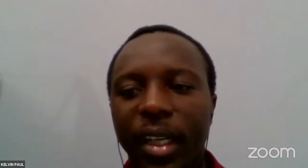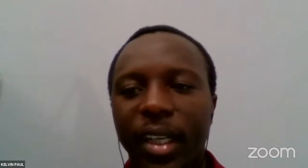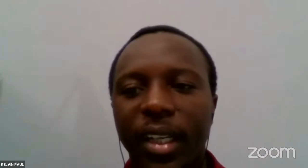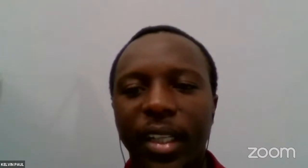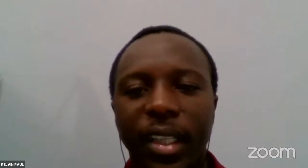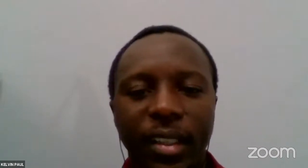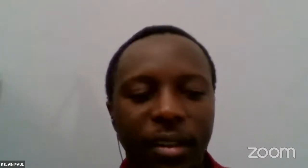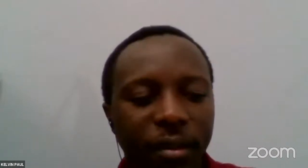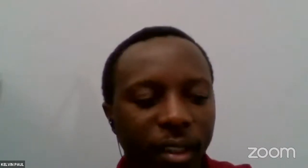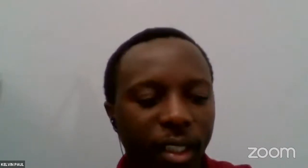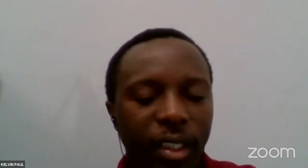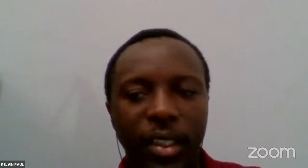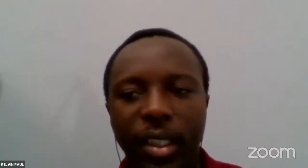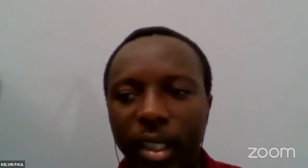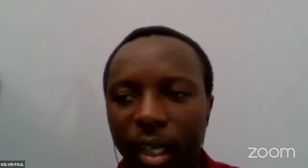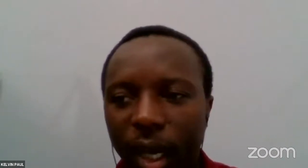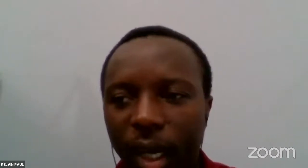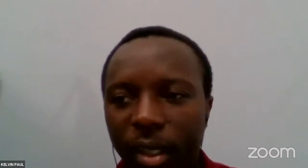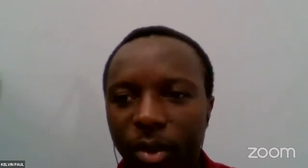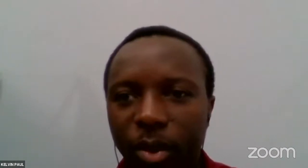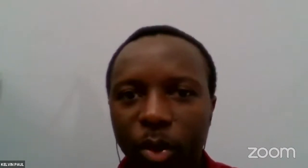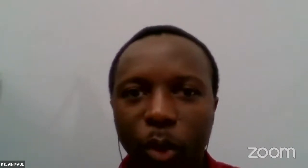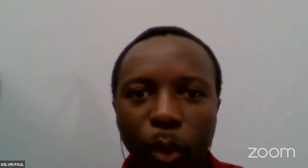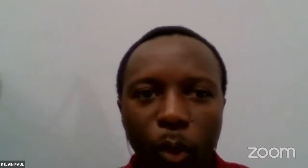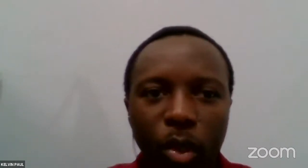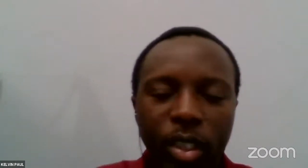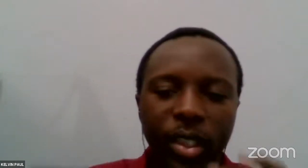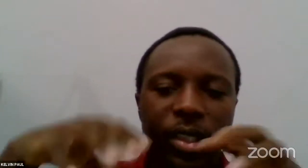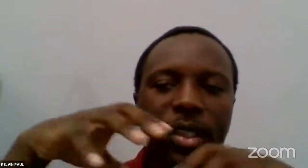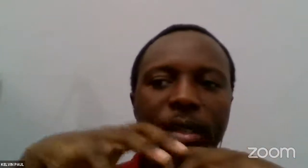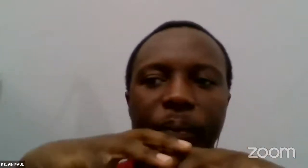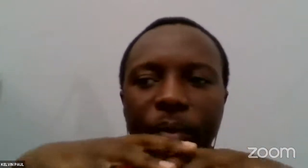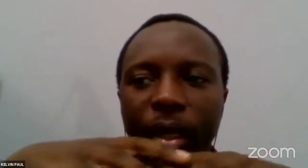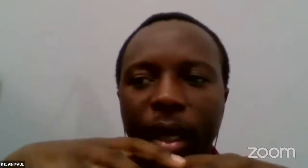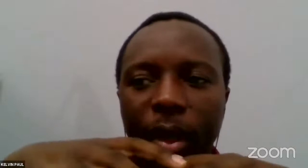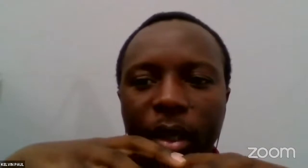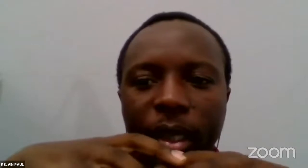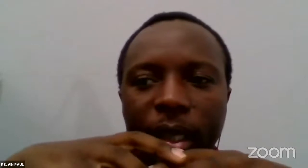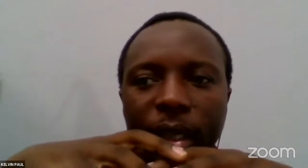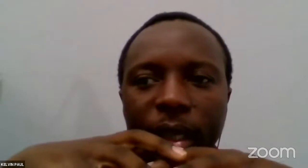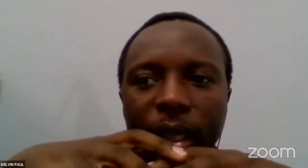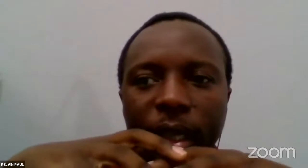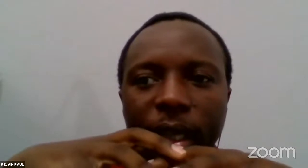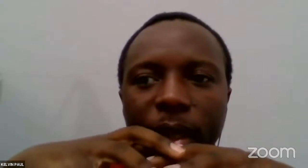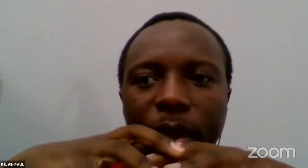idea and very, I don't know what is,